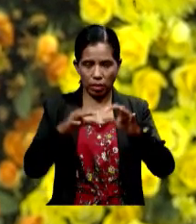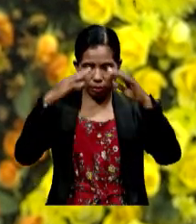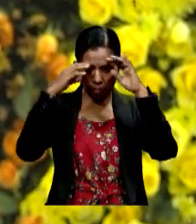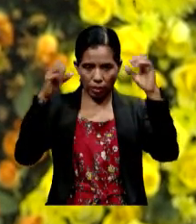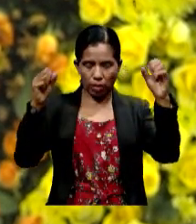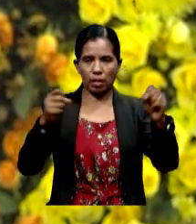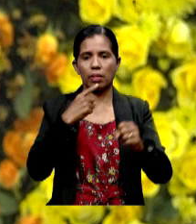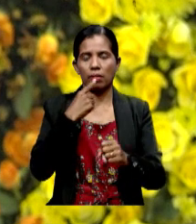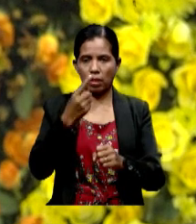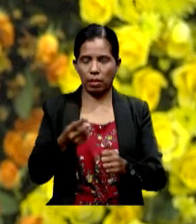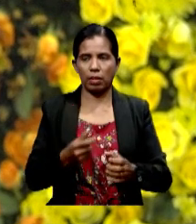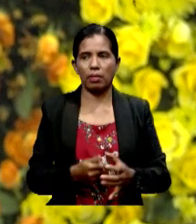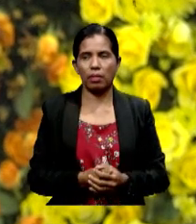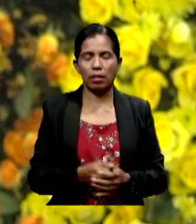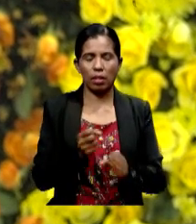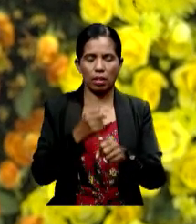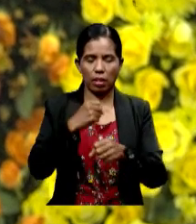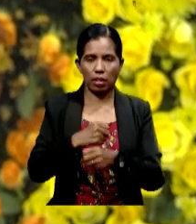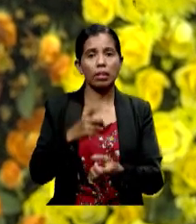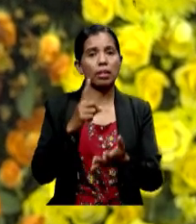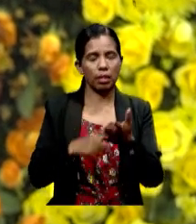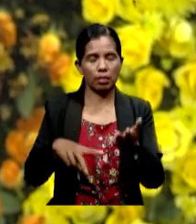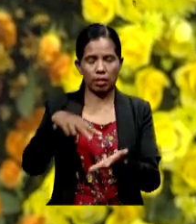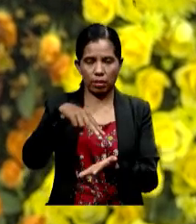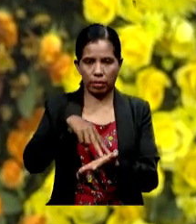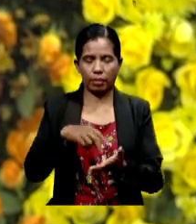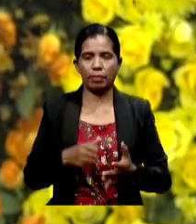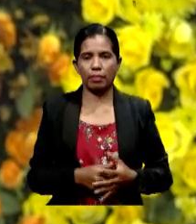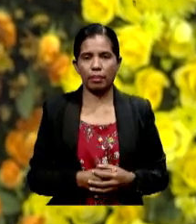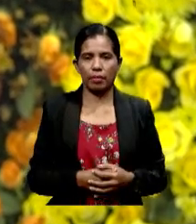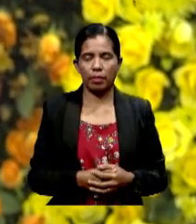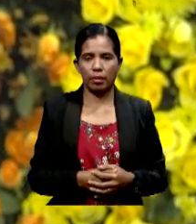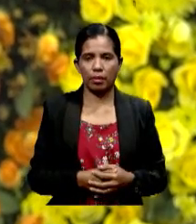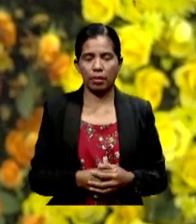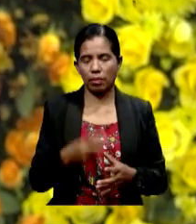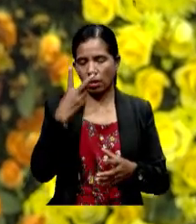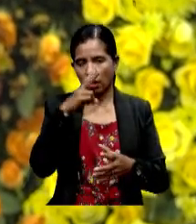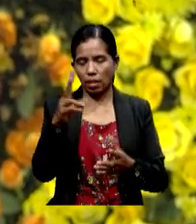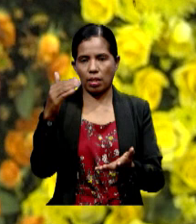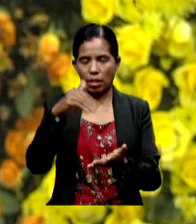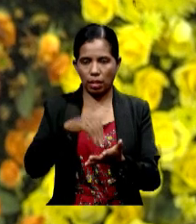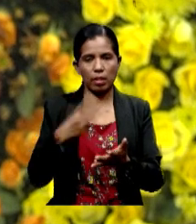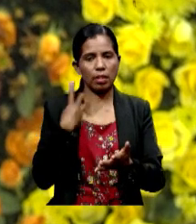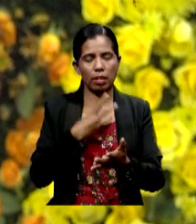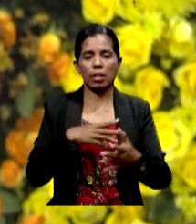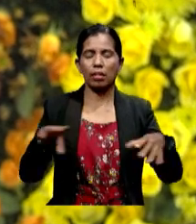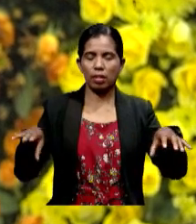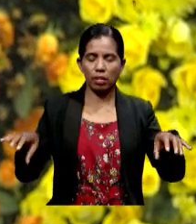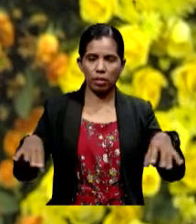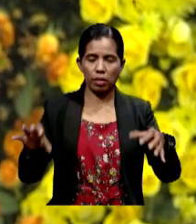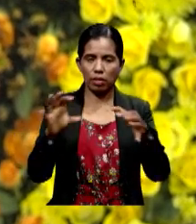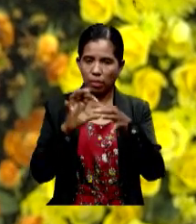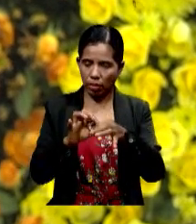made in the written remarks. Reflects our joint